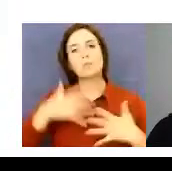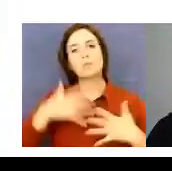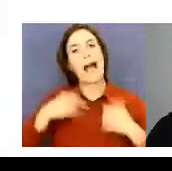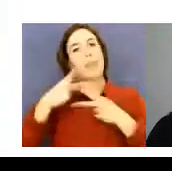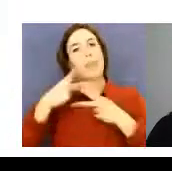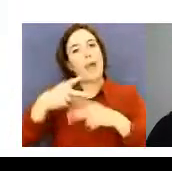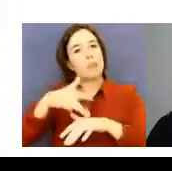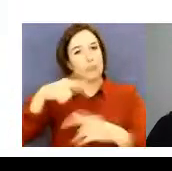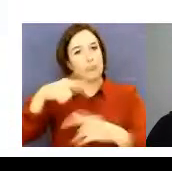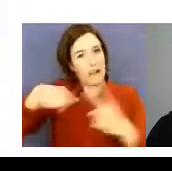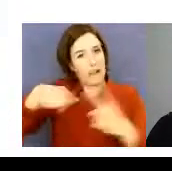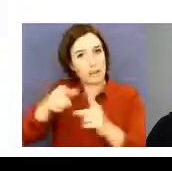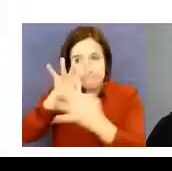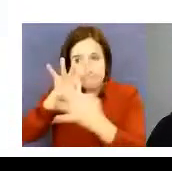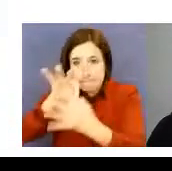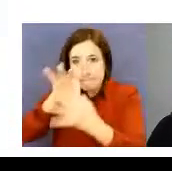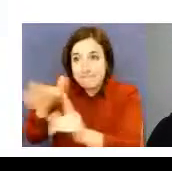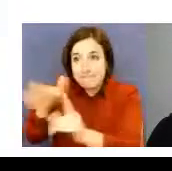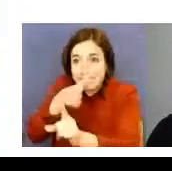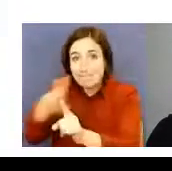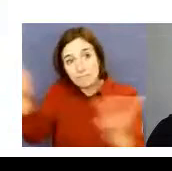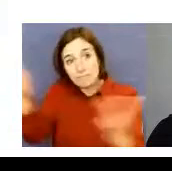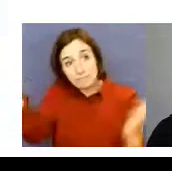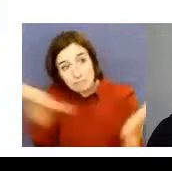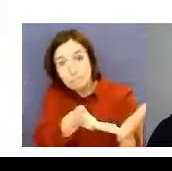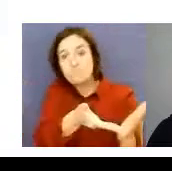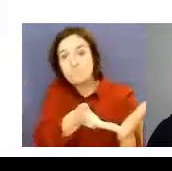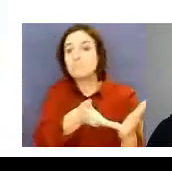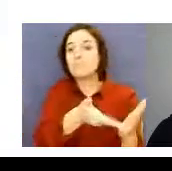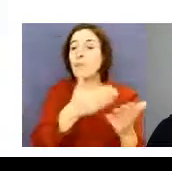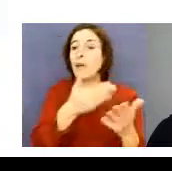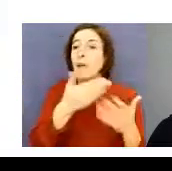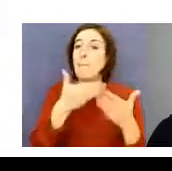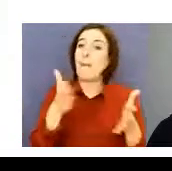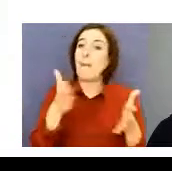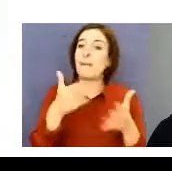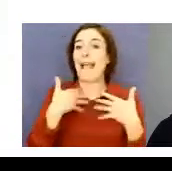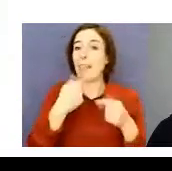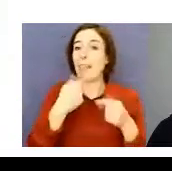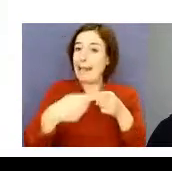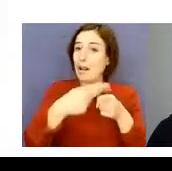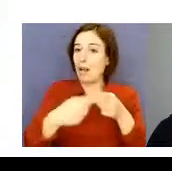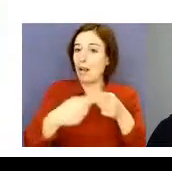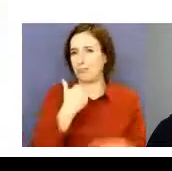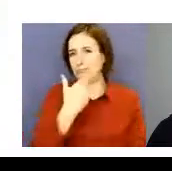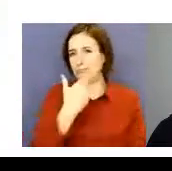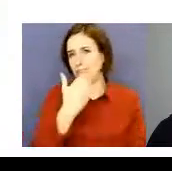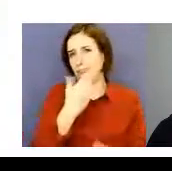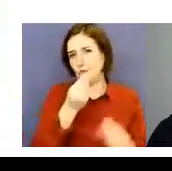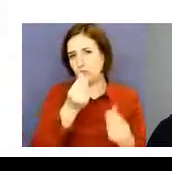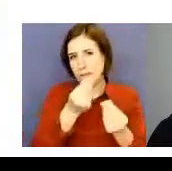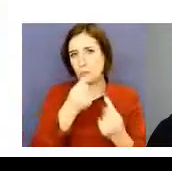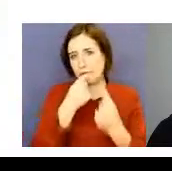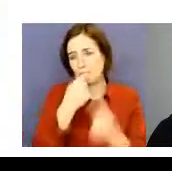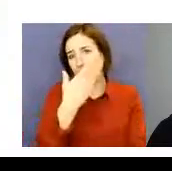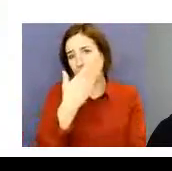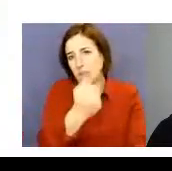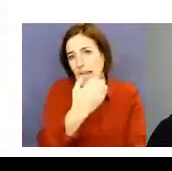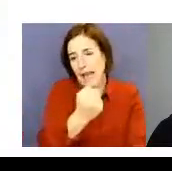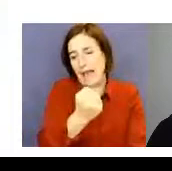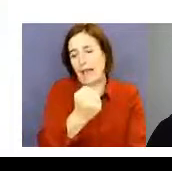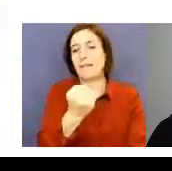assets from the Public Health England Campaign Resource Centre. So we've got a number of resources that can be downloaded and used there. And then you can